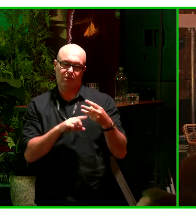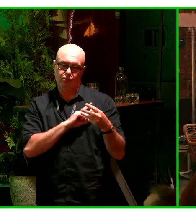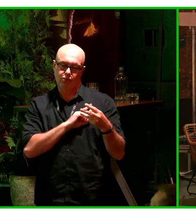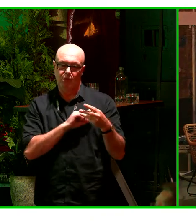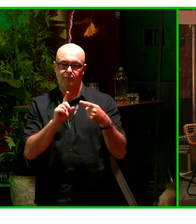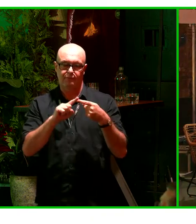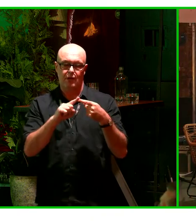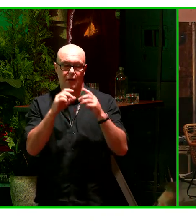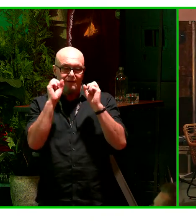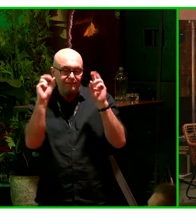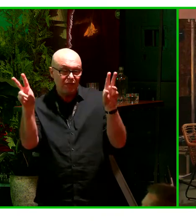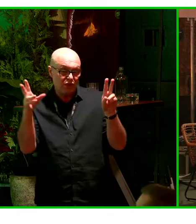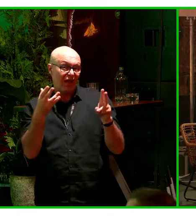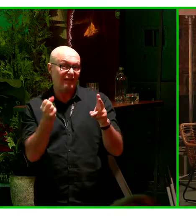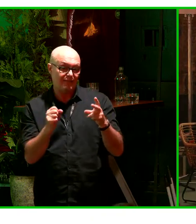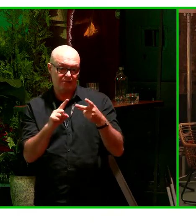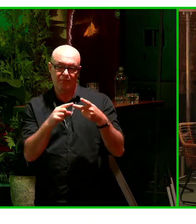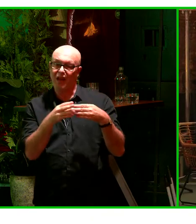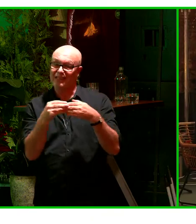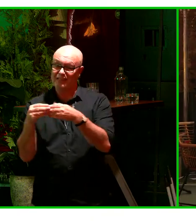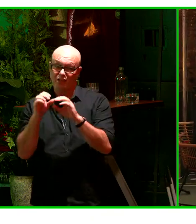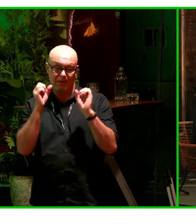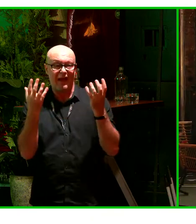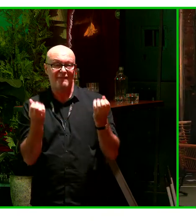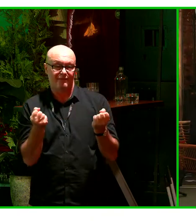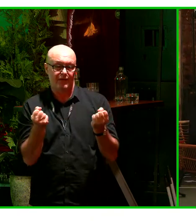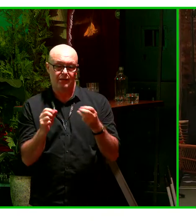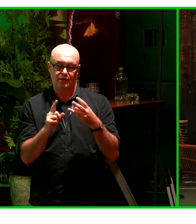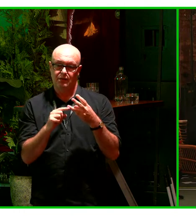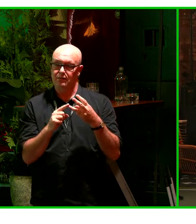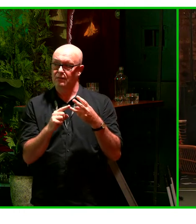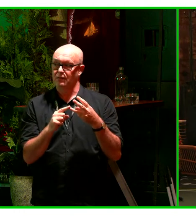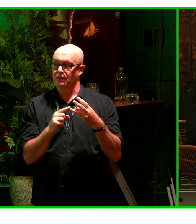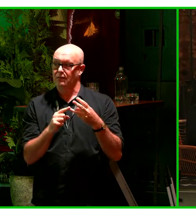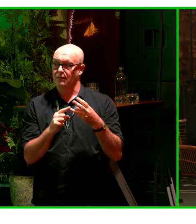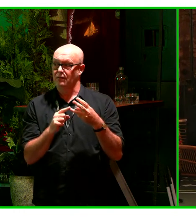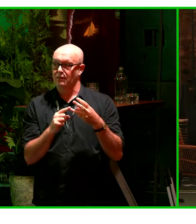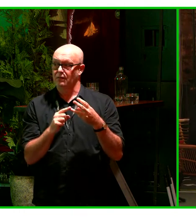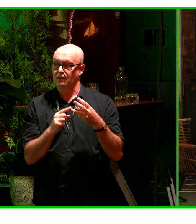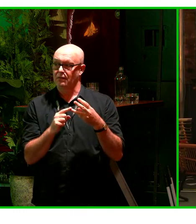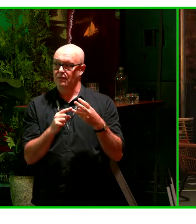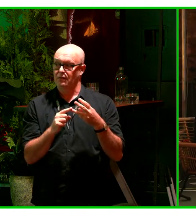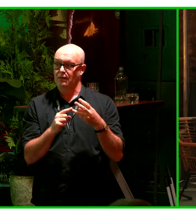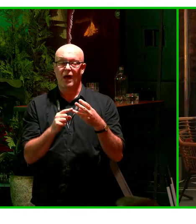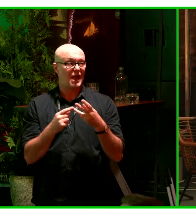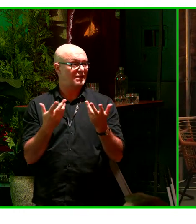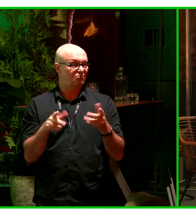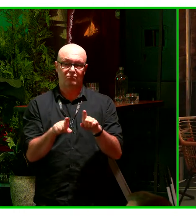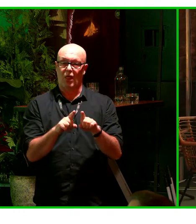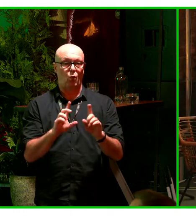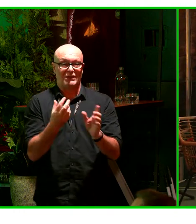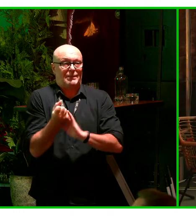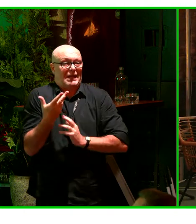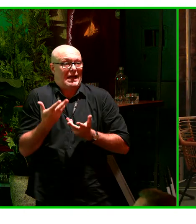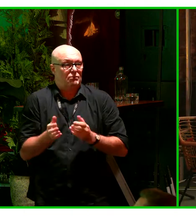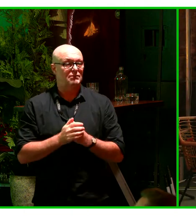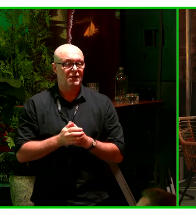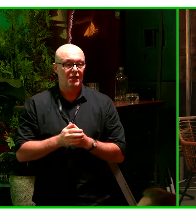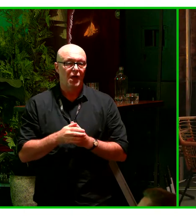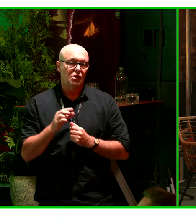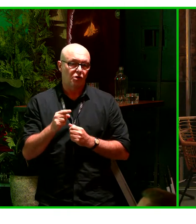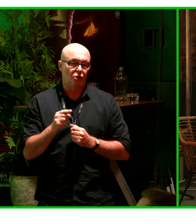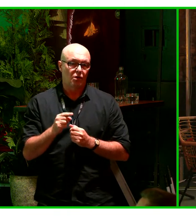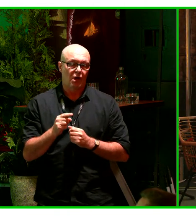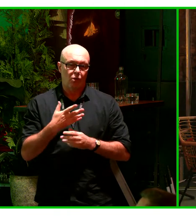vision. The second is we have the leadership. And the third, as we've already heard, is we're acting now. And I'll just tell you a few bits about what we're doing in Cheshire